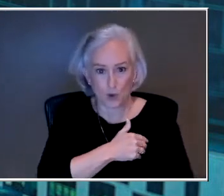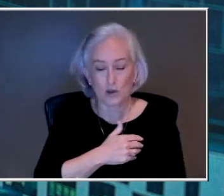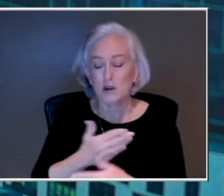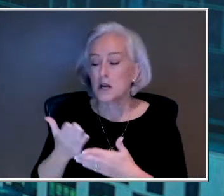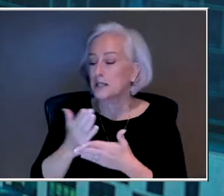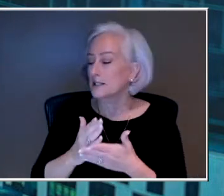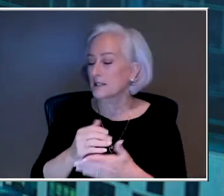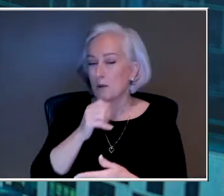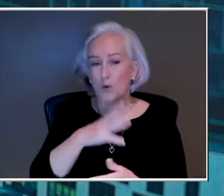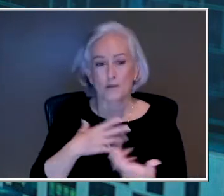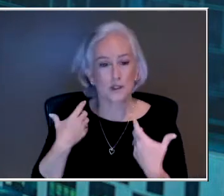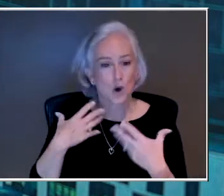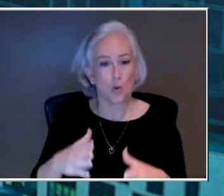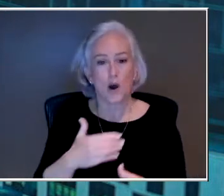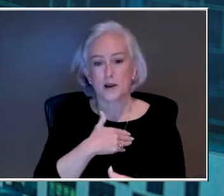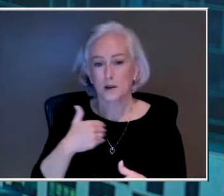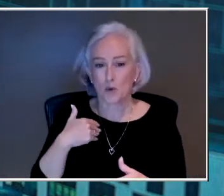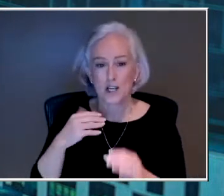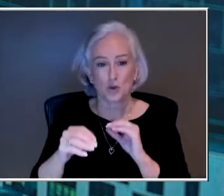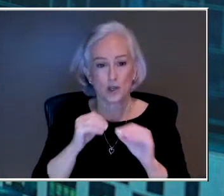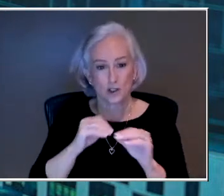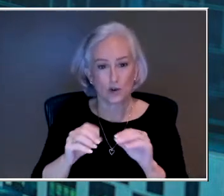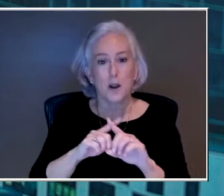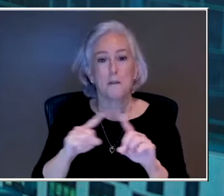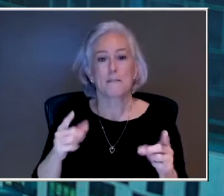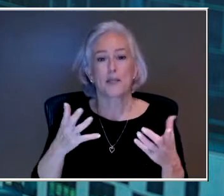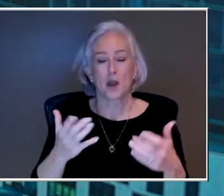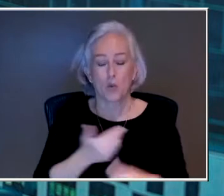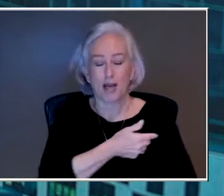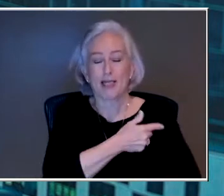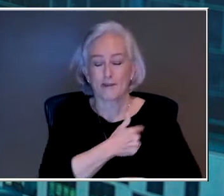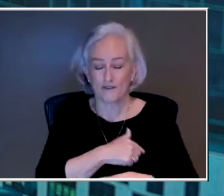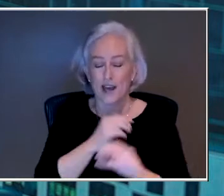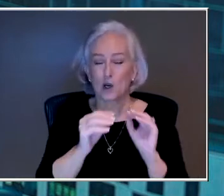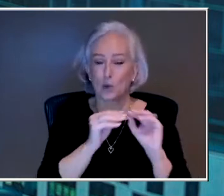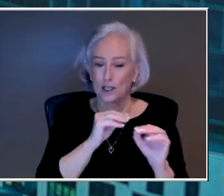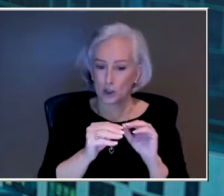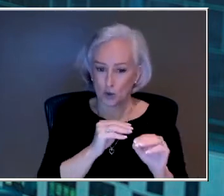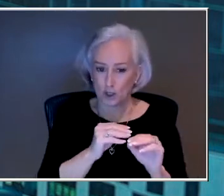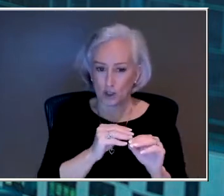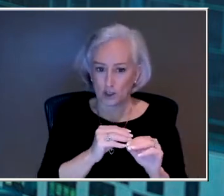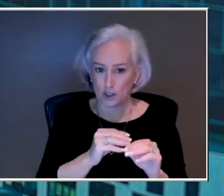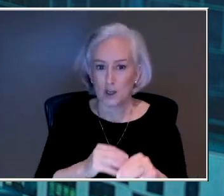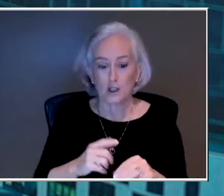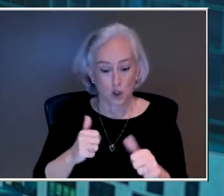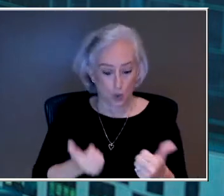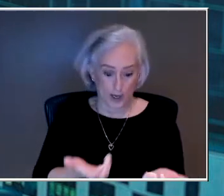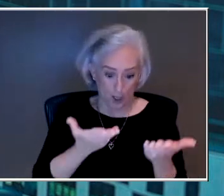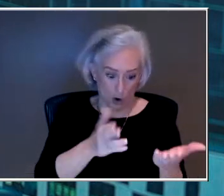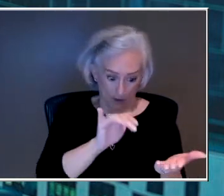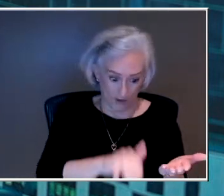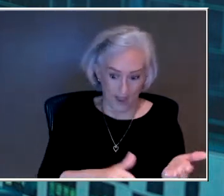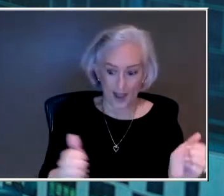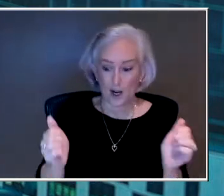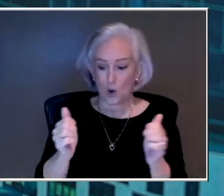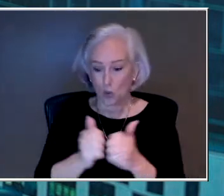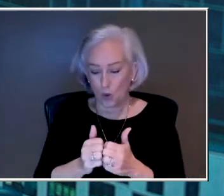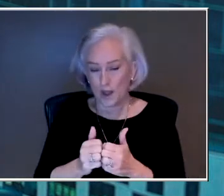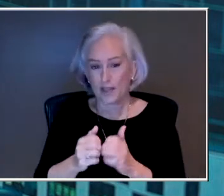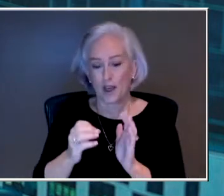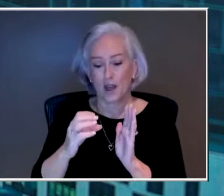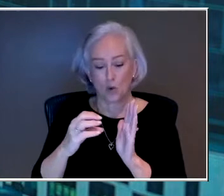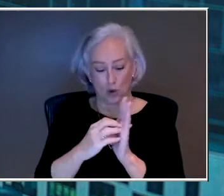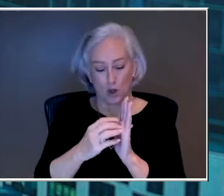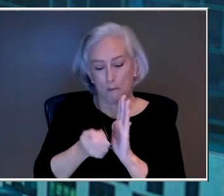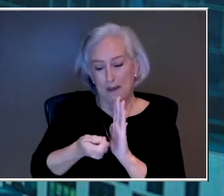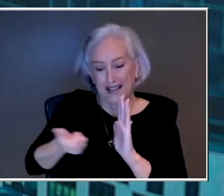but they still want to be able to have the lymphatic reconstruction. And so we're able to still offer that in combination with lumpectomy or total mastectomy